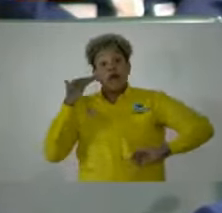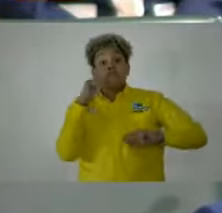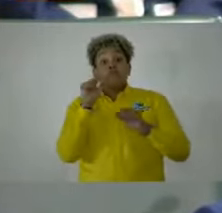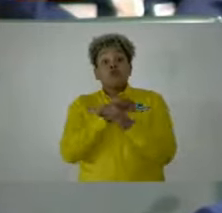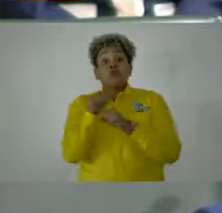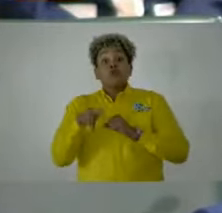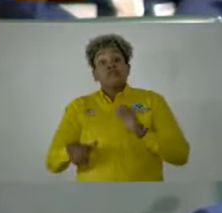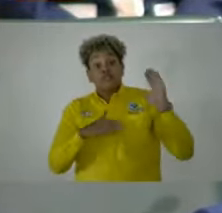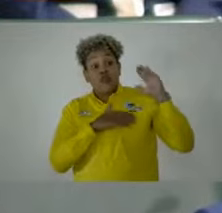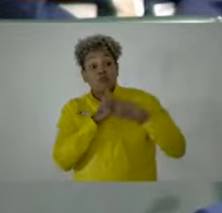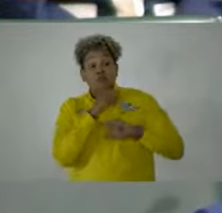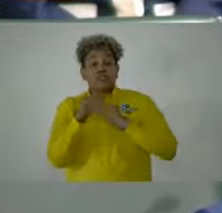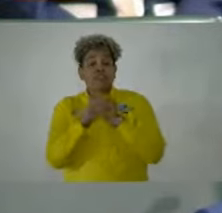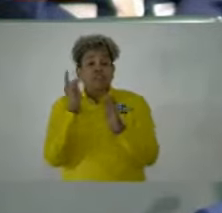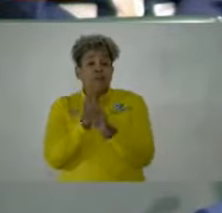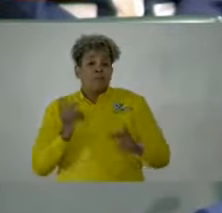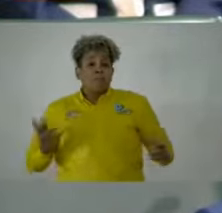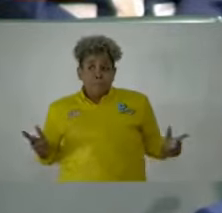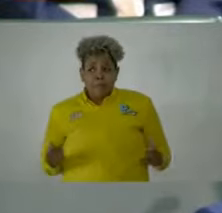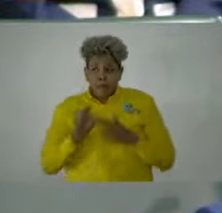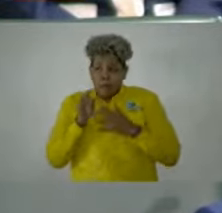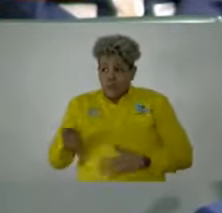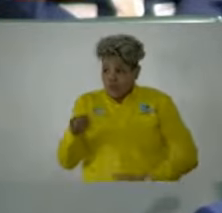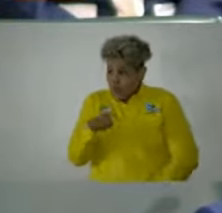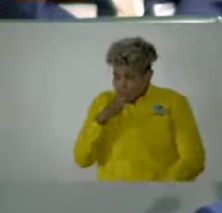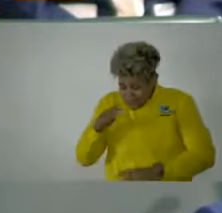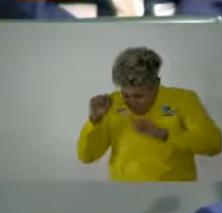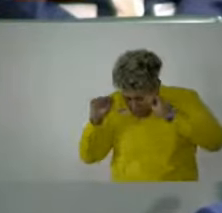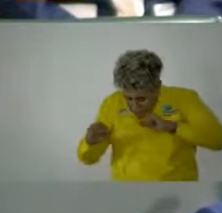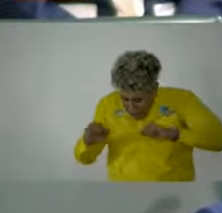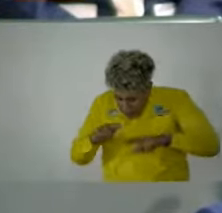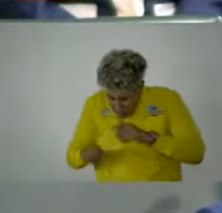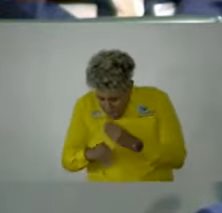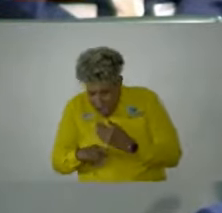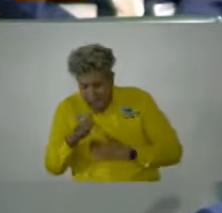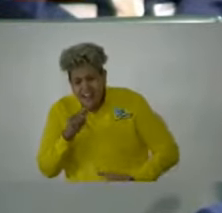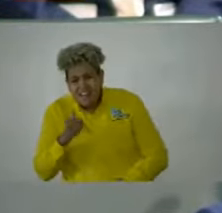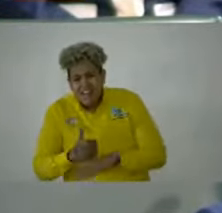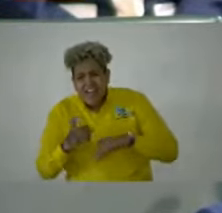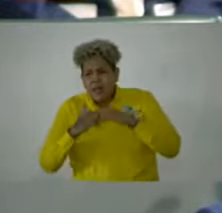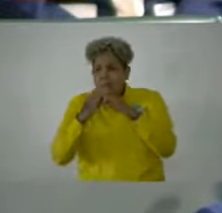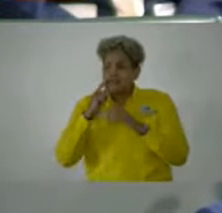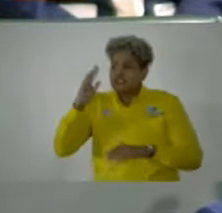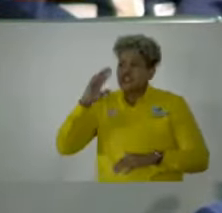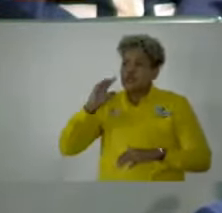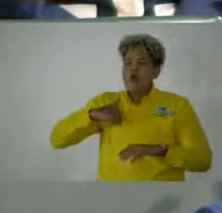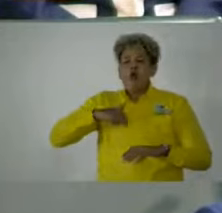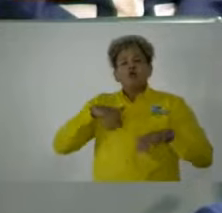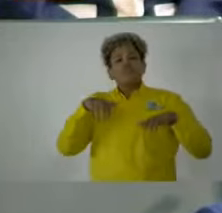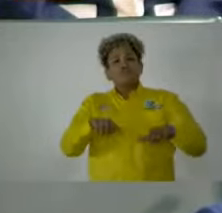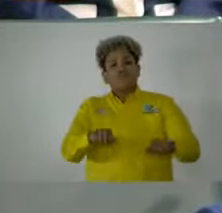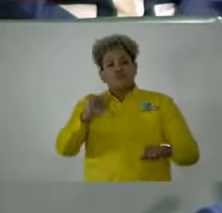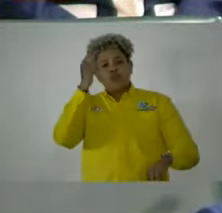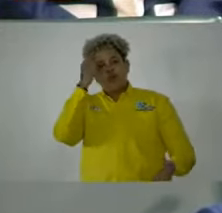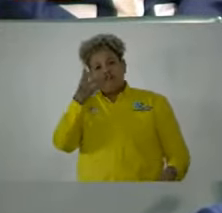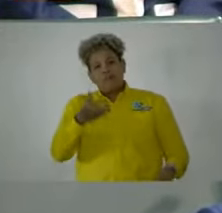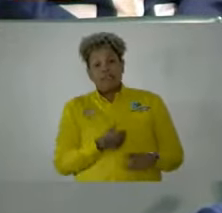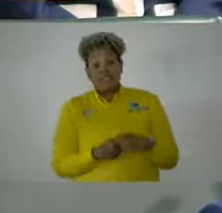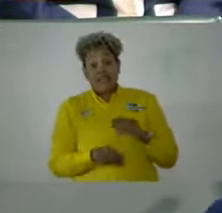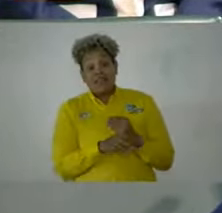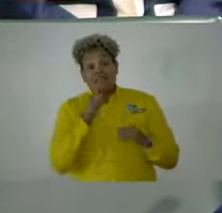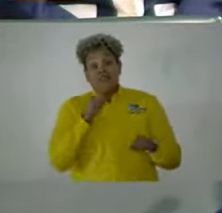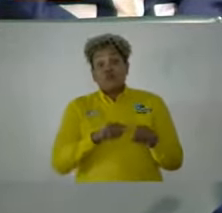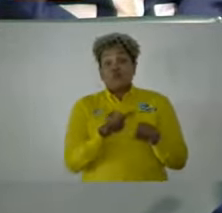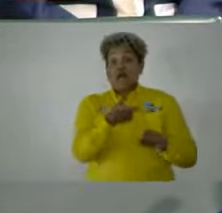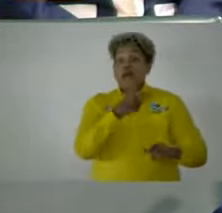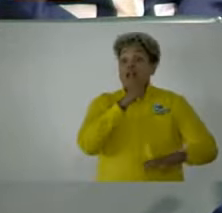these commitments are kept, especially those that are possible of implementation prior to us assuming government, and to